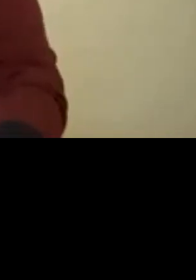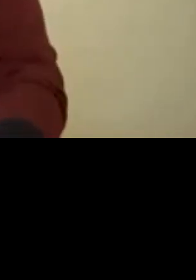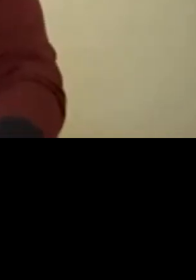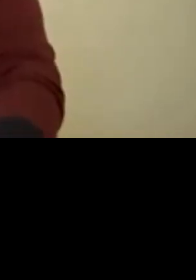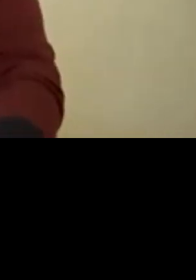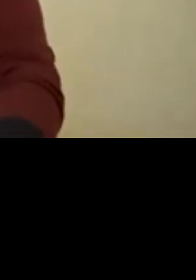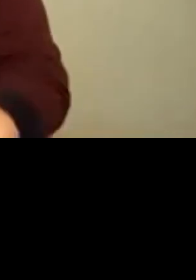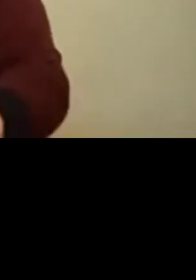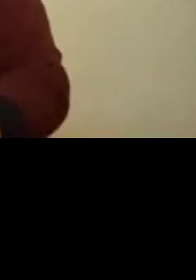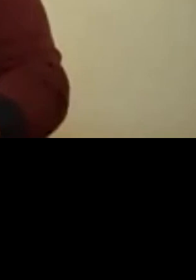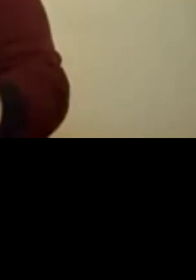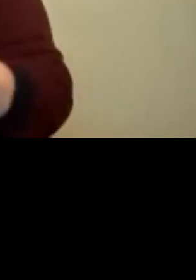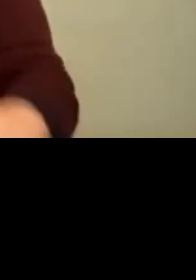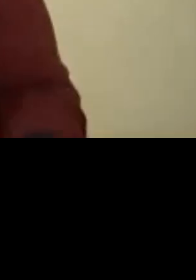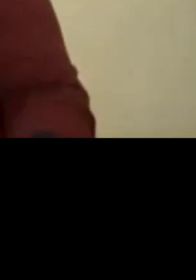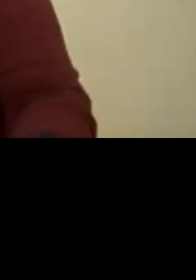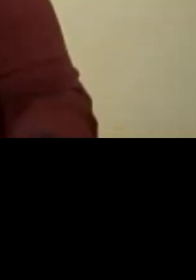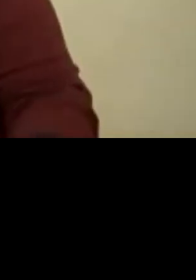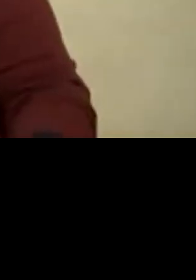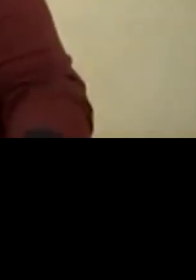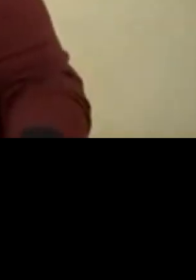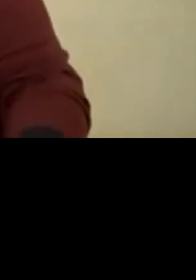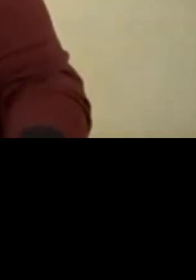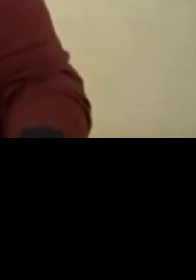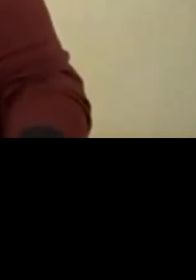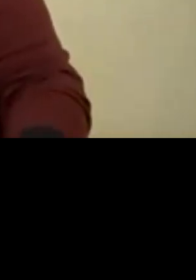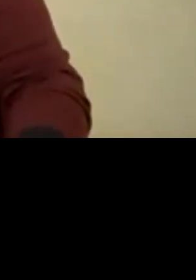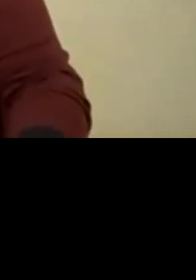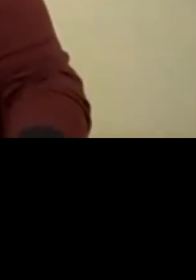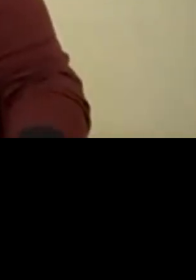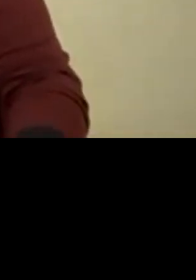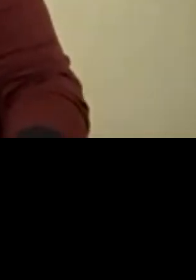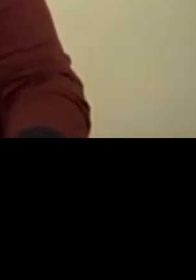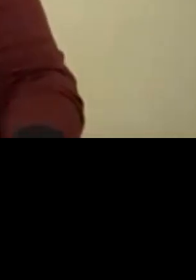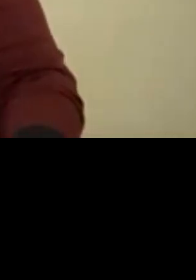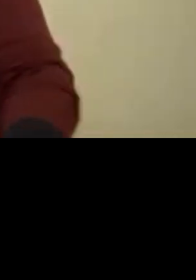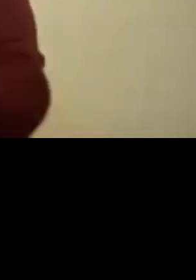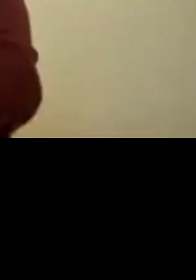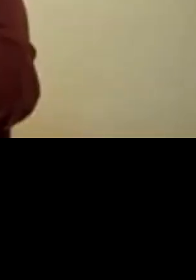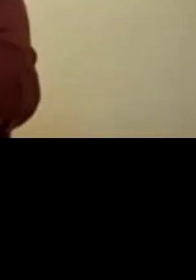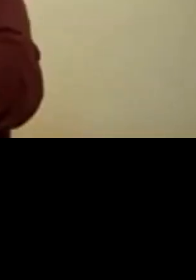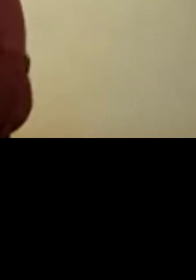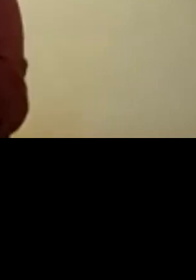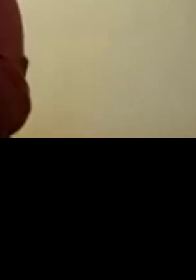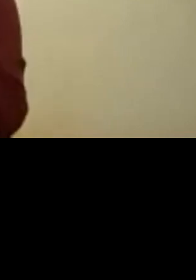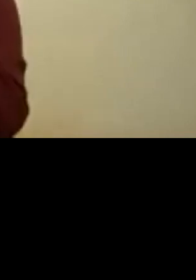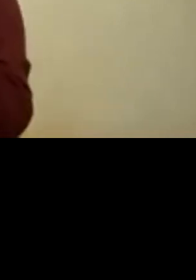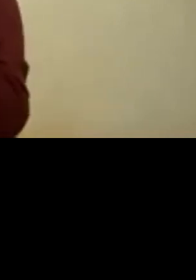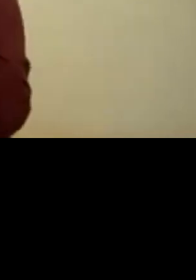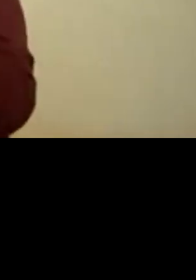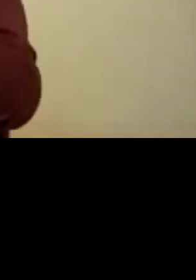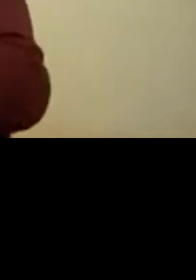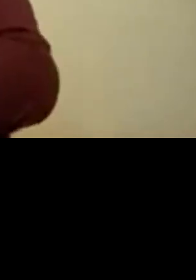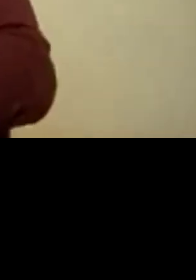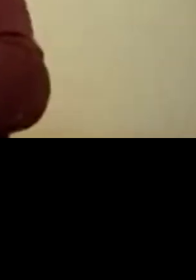This one's from Kim Van Orden. And she asks, in my work on treating loneliness, I found that many people do not